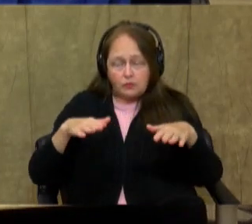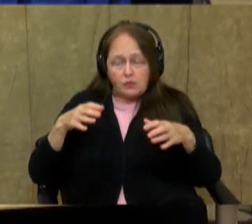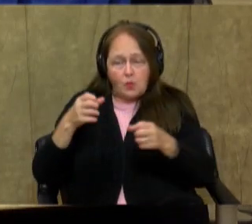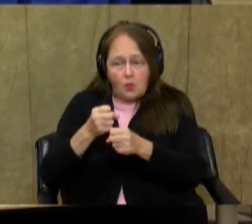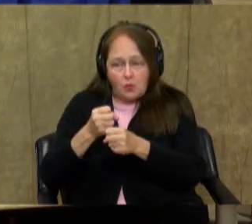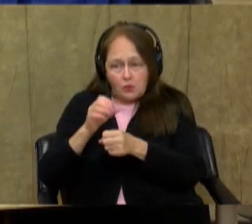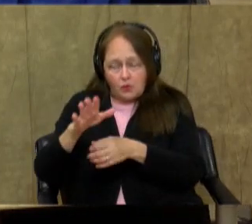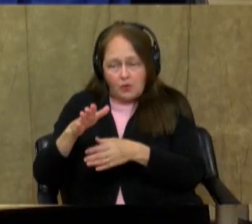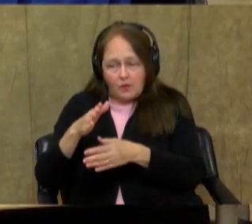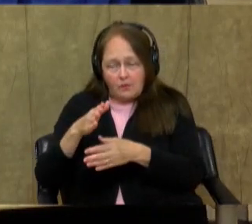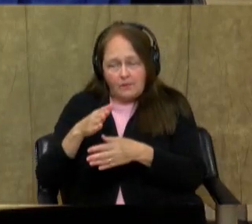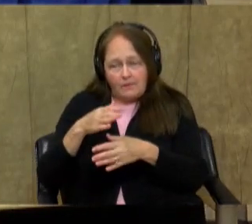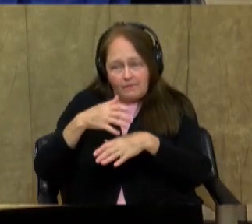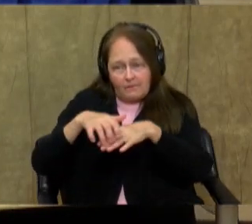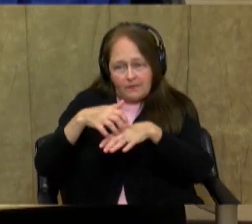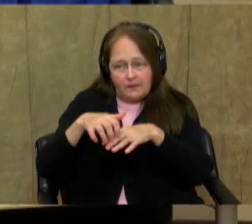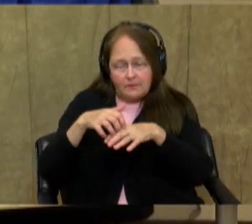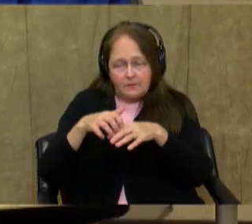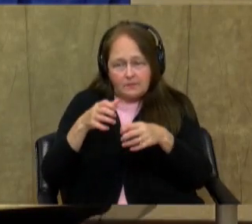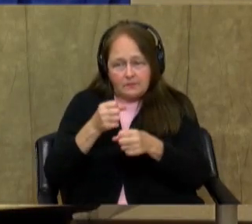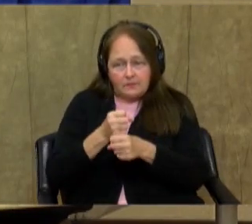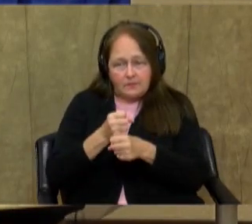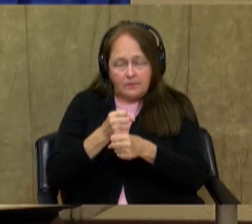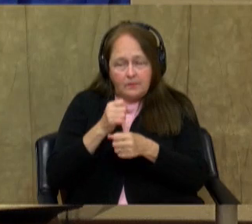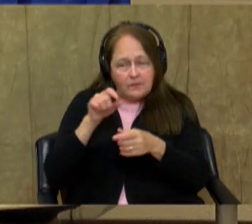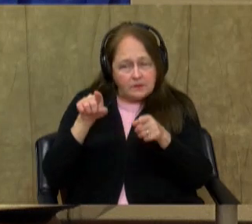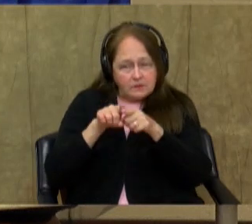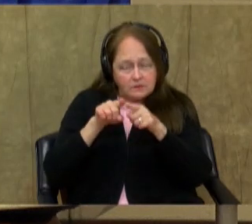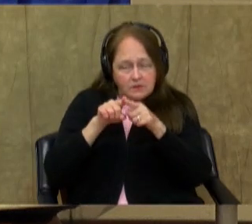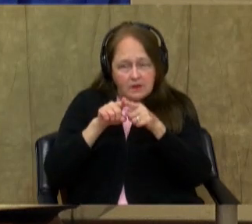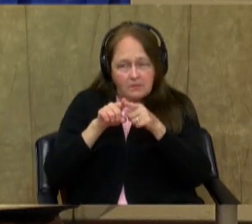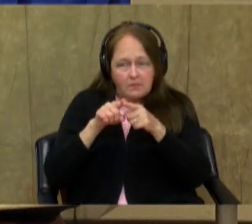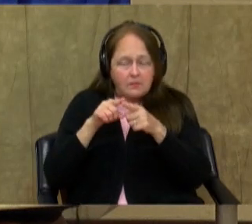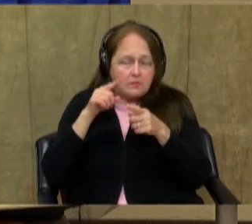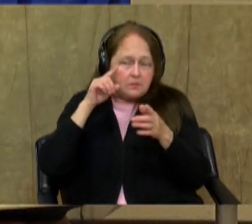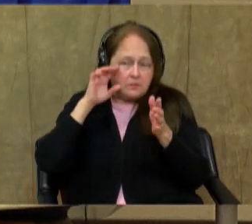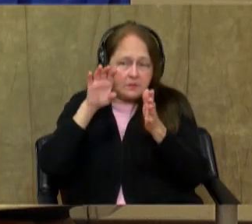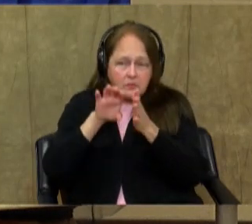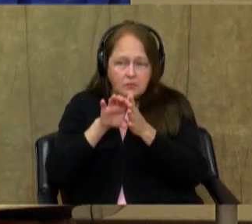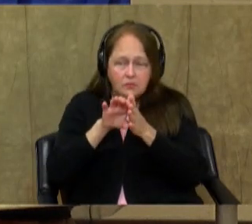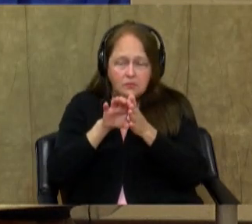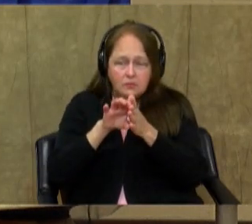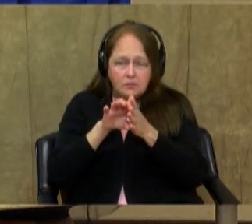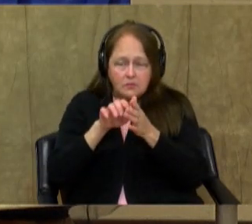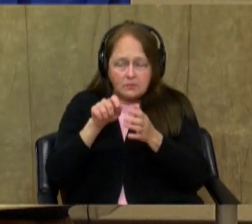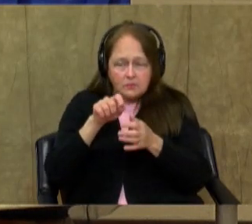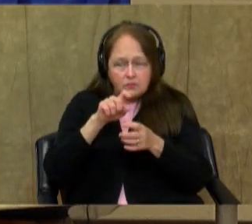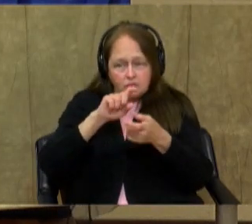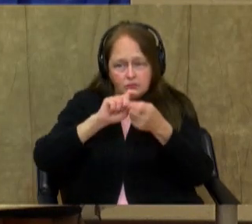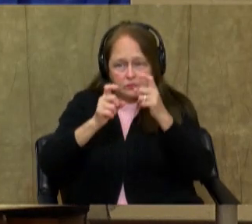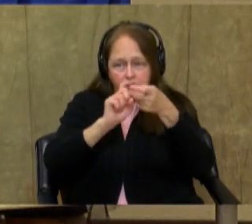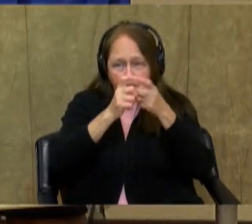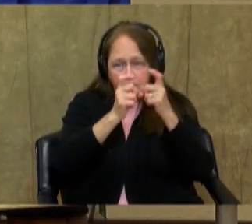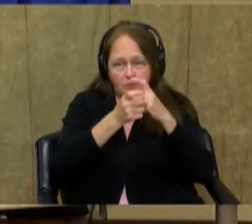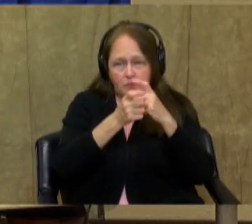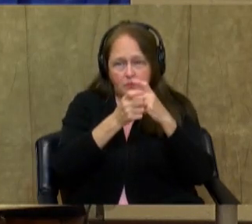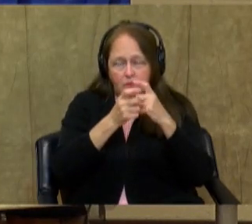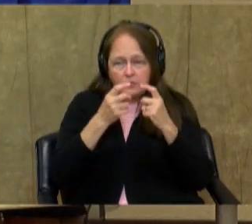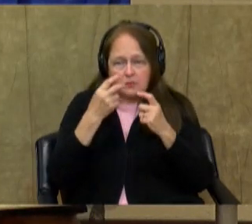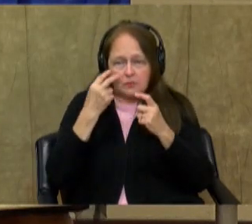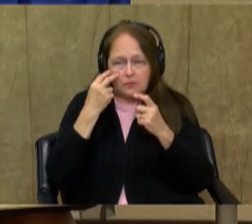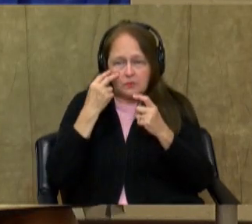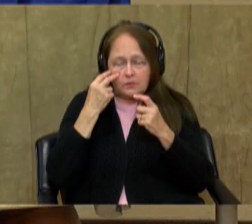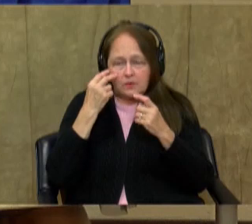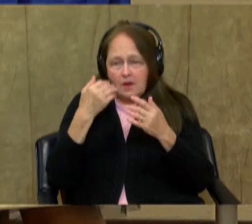deal. Now, let's take this same image, mix it up a little bit. Let's actually look at